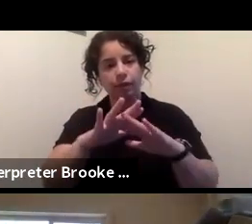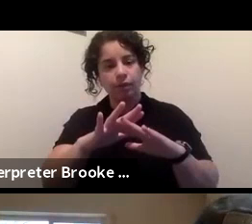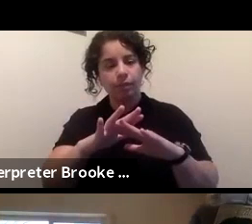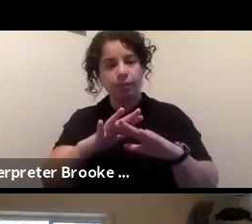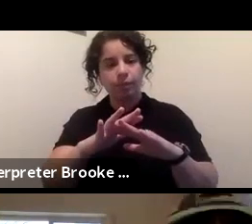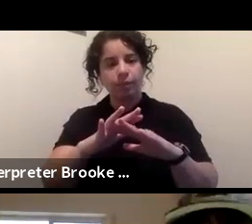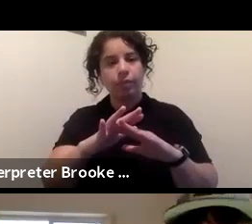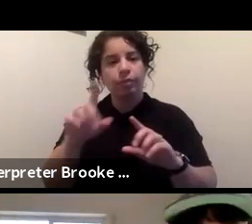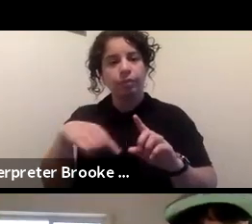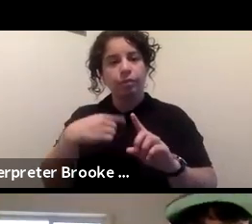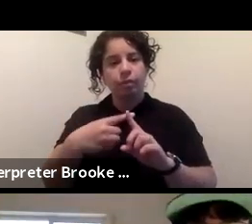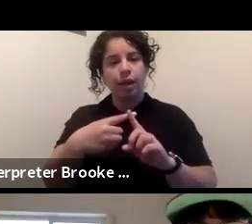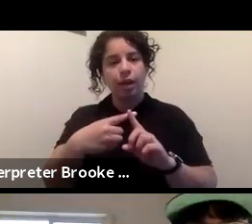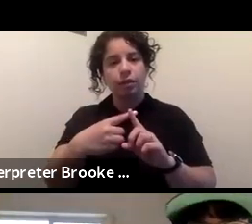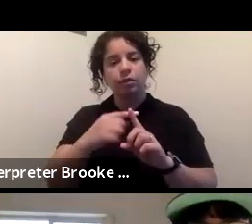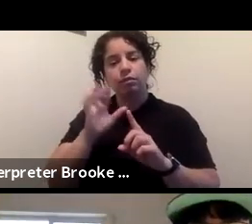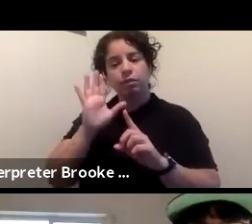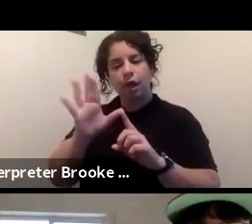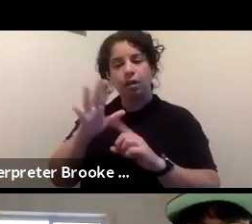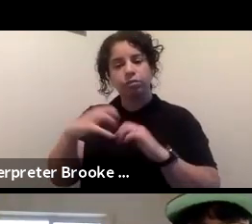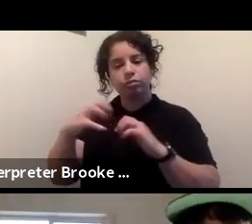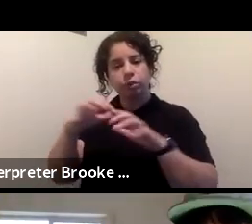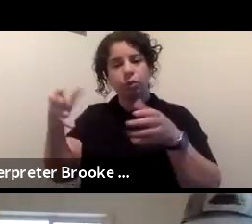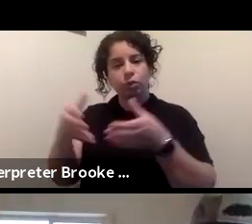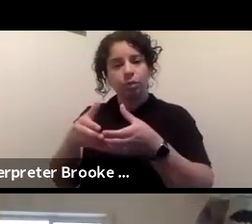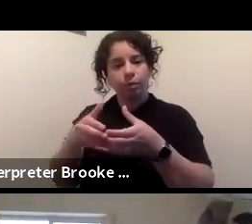the Duwamish people.